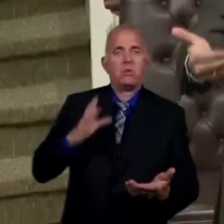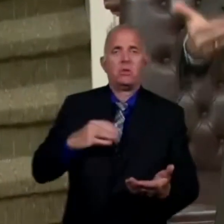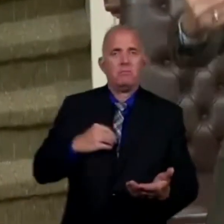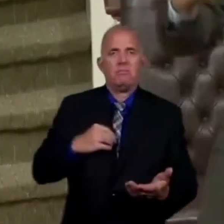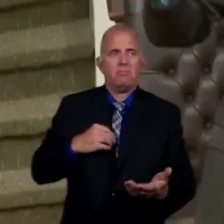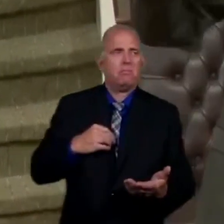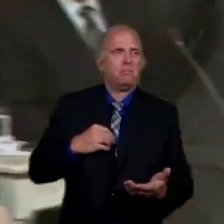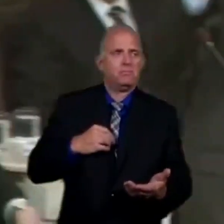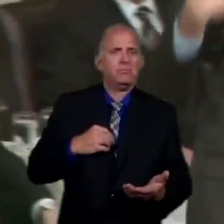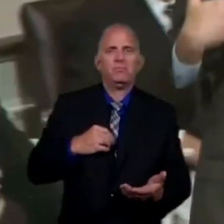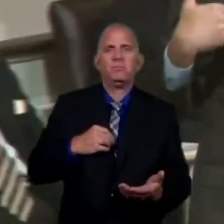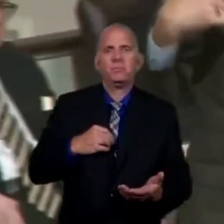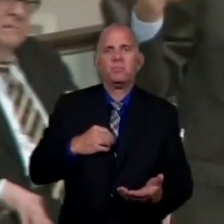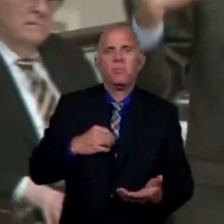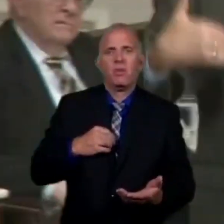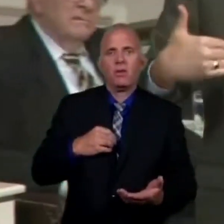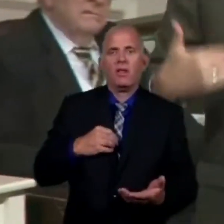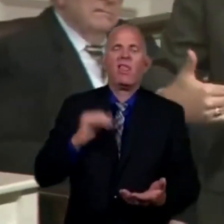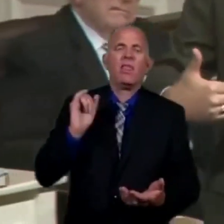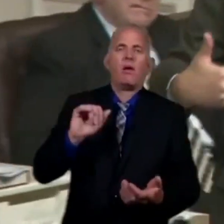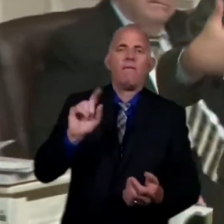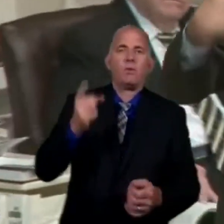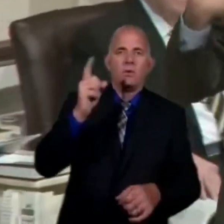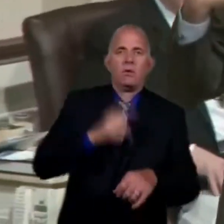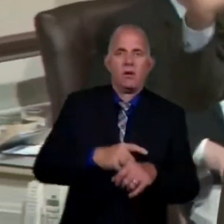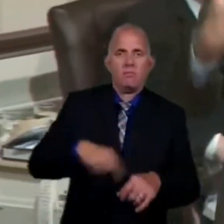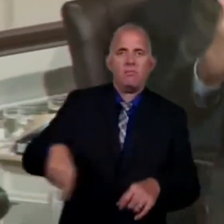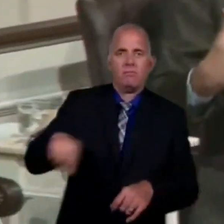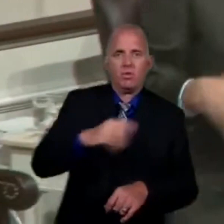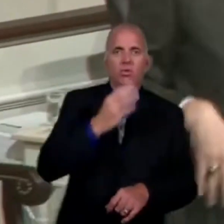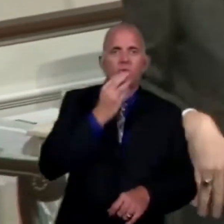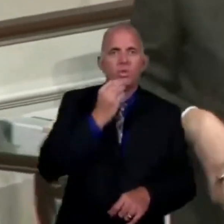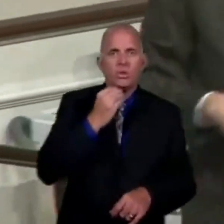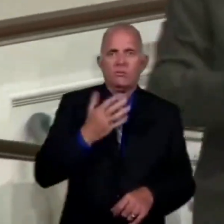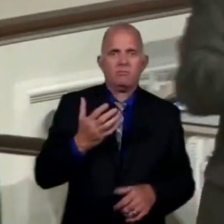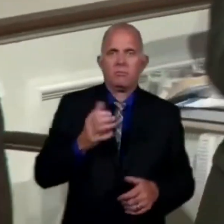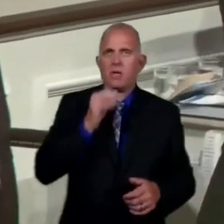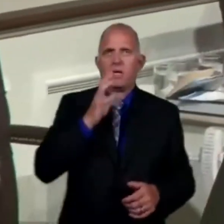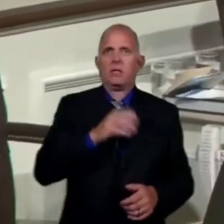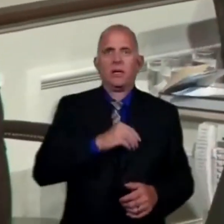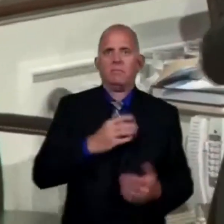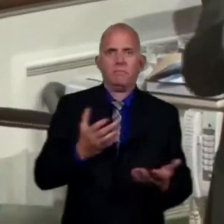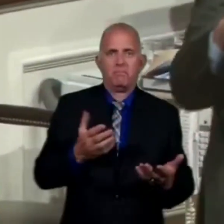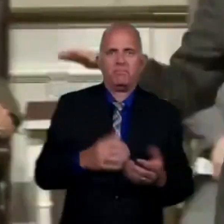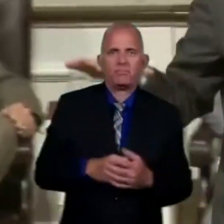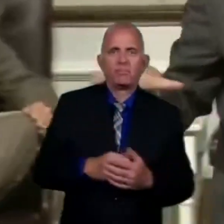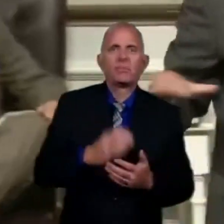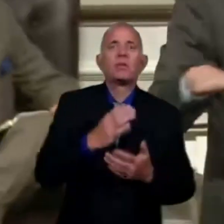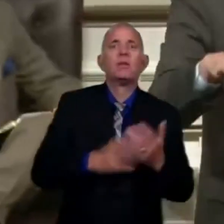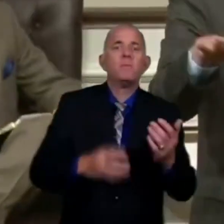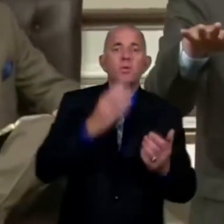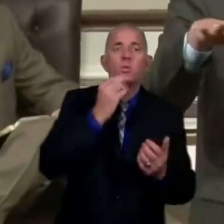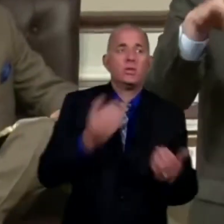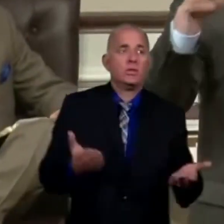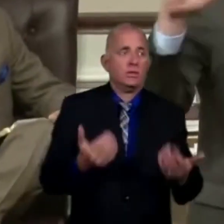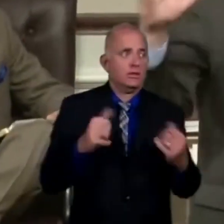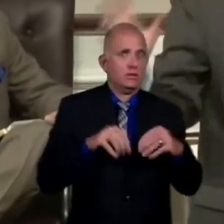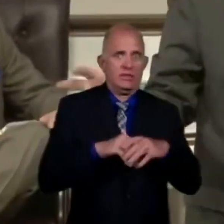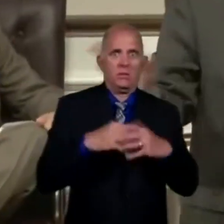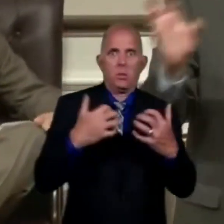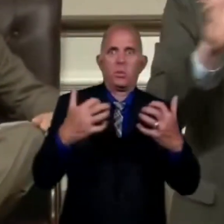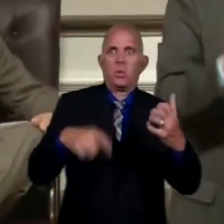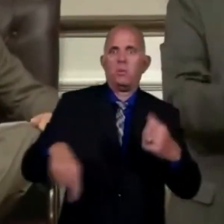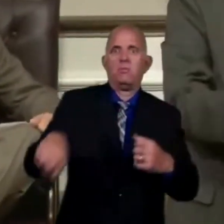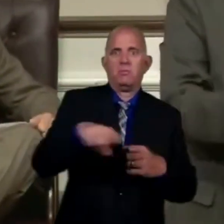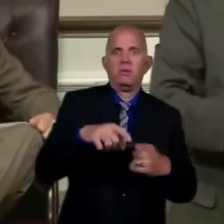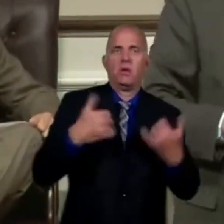first coming, the Jewish nation as a whole did not accept the Lord. Now, there are Jews in this auditorium who are Messianic Jews who have